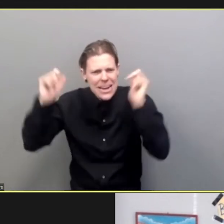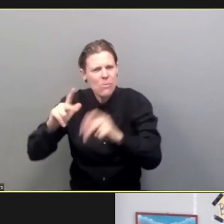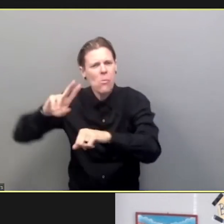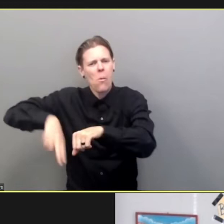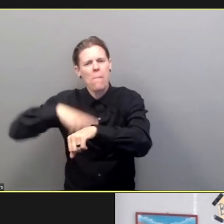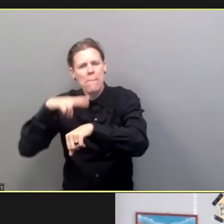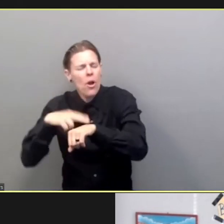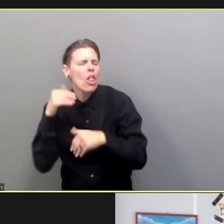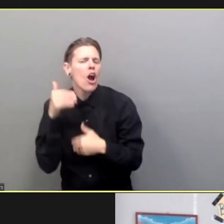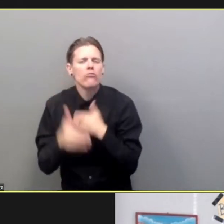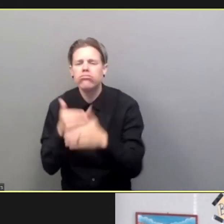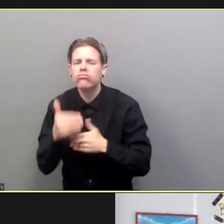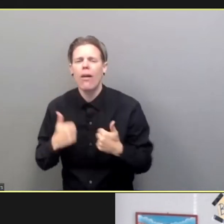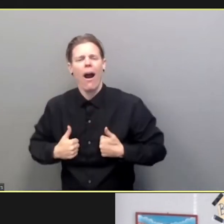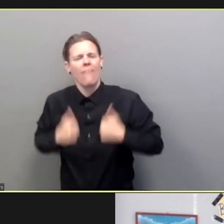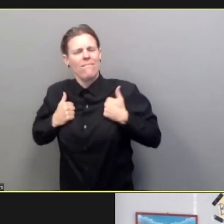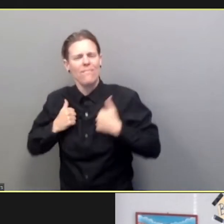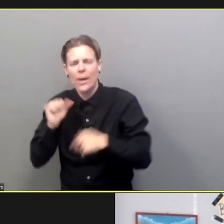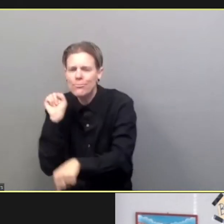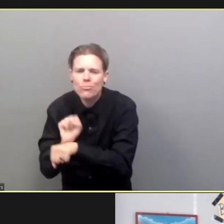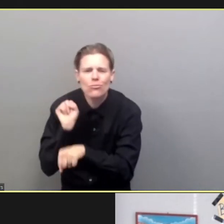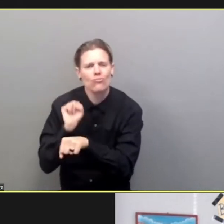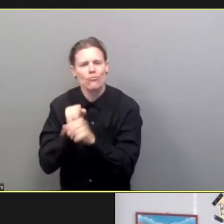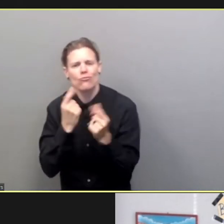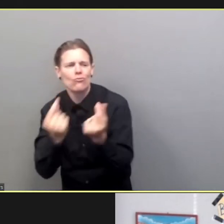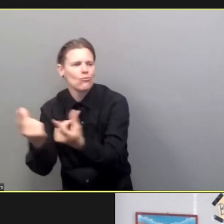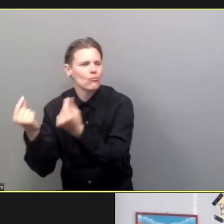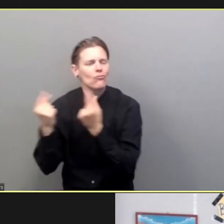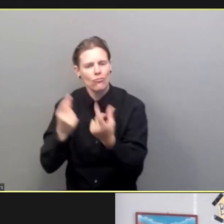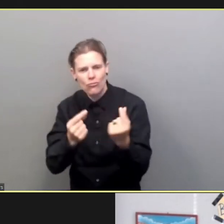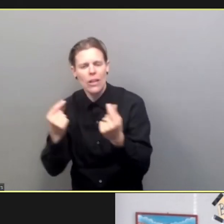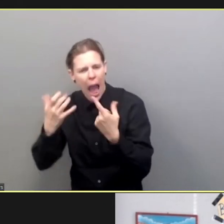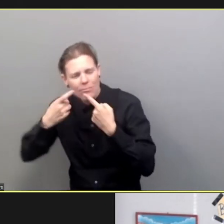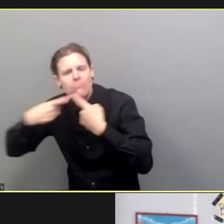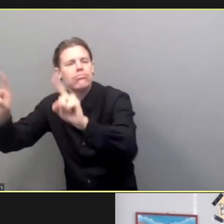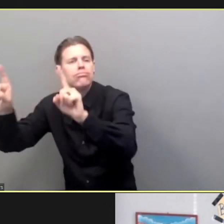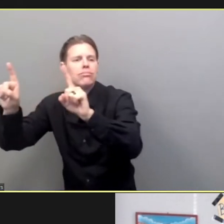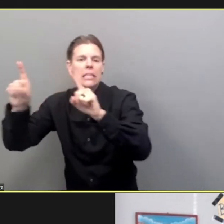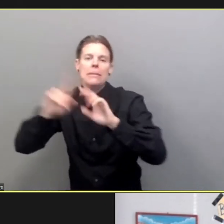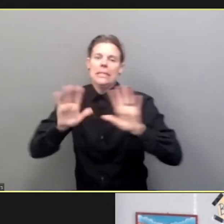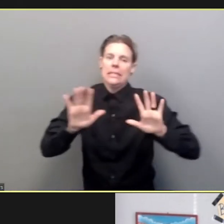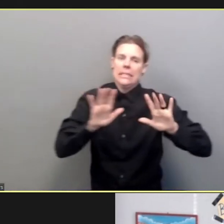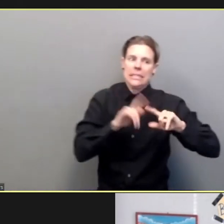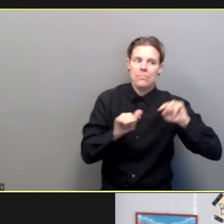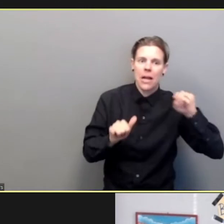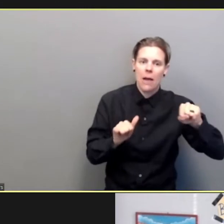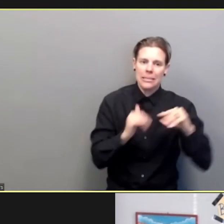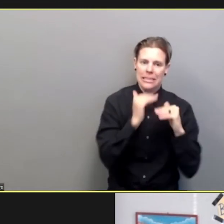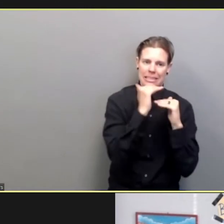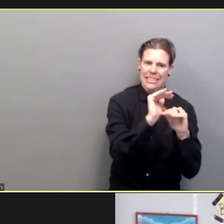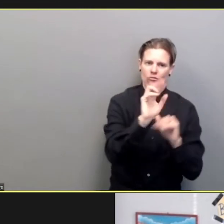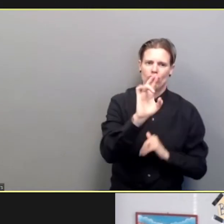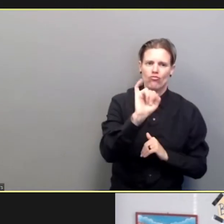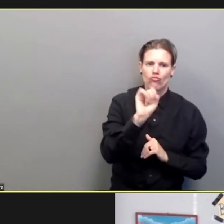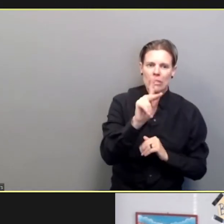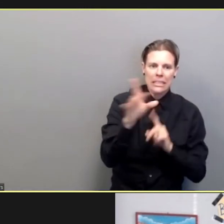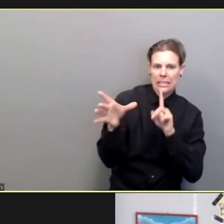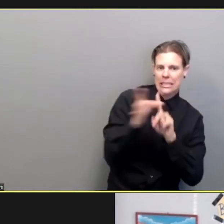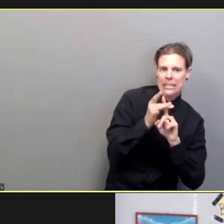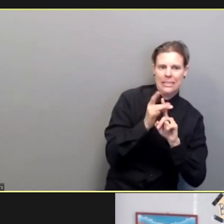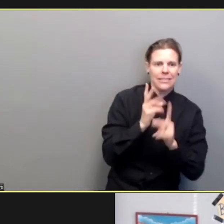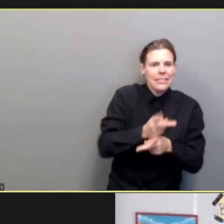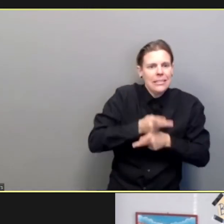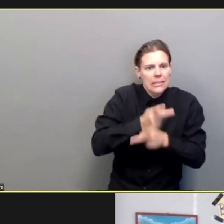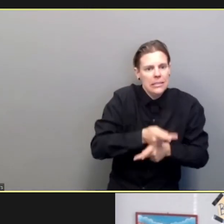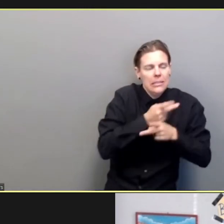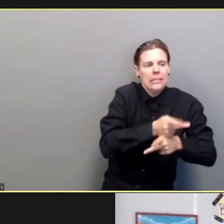at the same time minimizes the risk. I think with Delta, a virus that's 2 to 4 times as infectious, I think none of us here